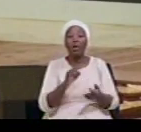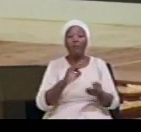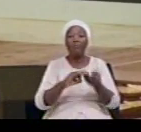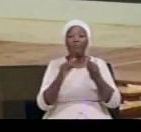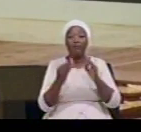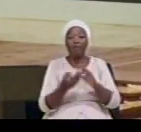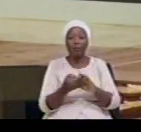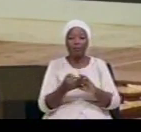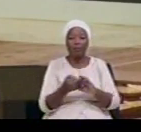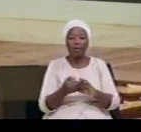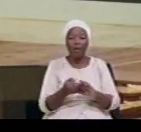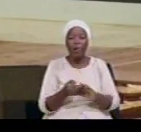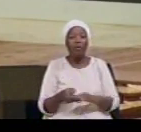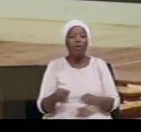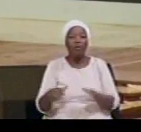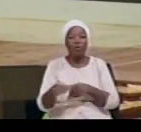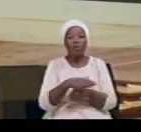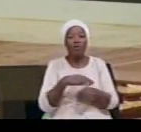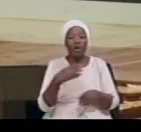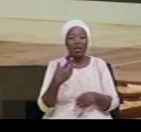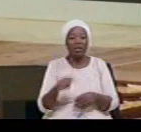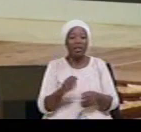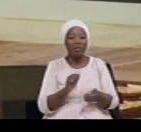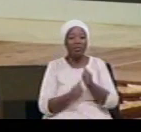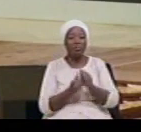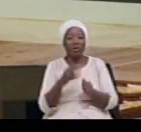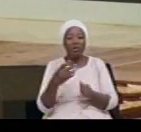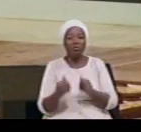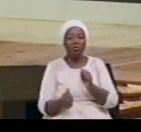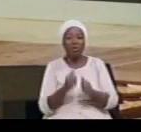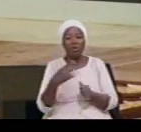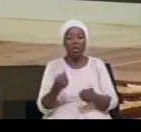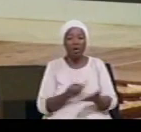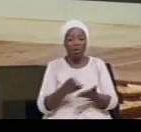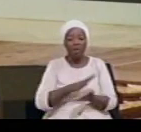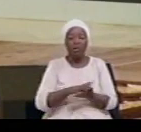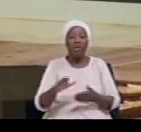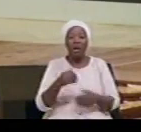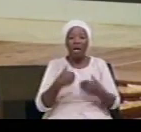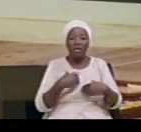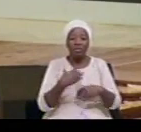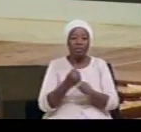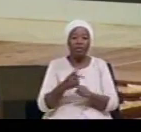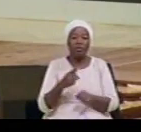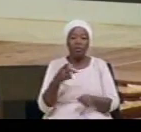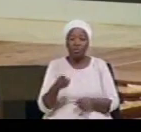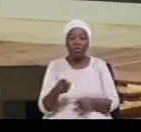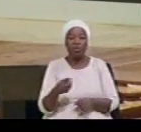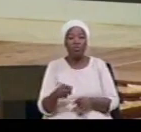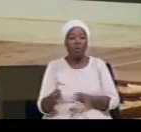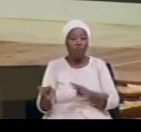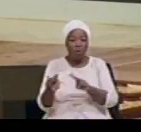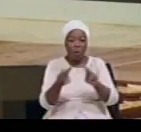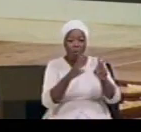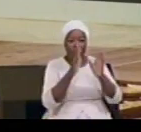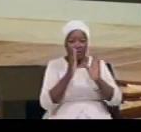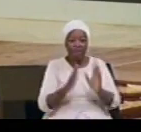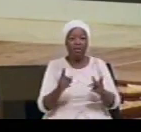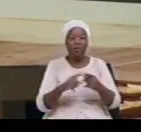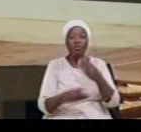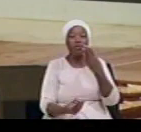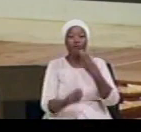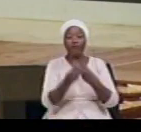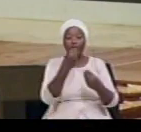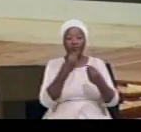Holy Ghost has made you overseers, to feed the church of God, which he